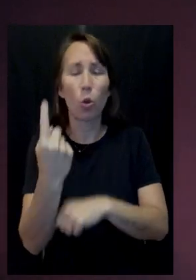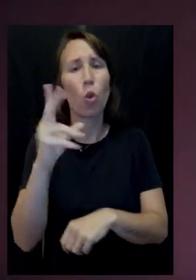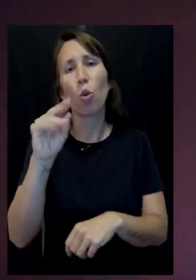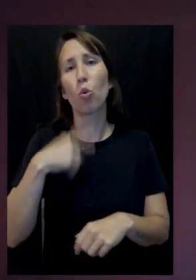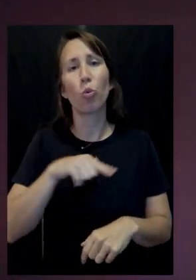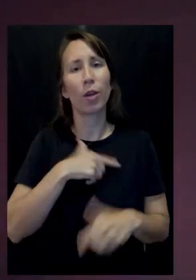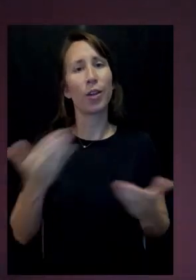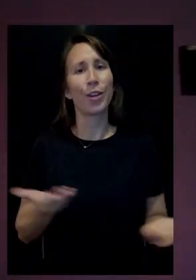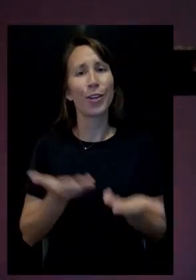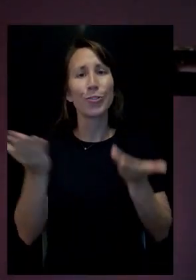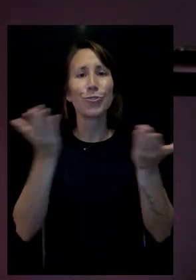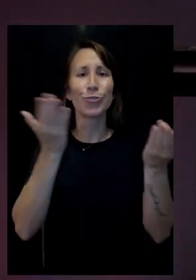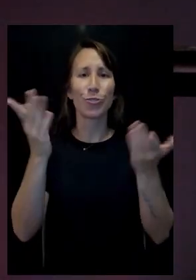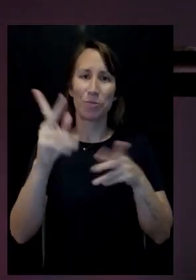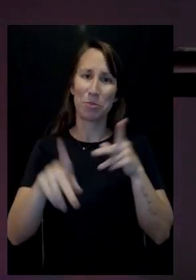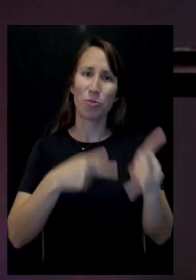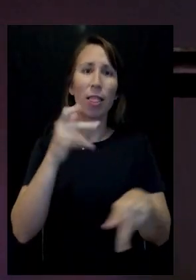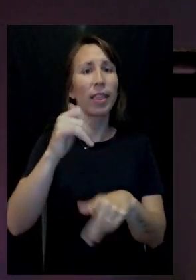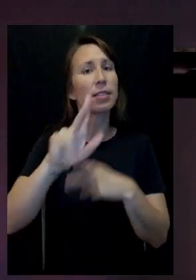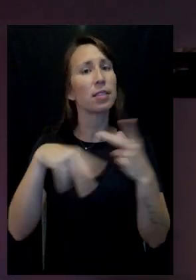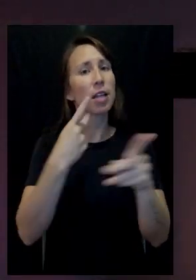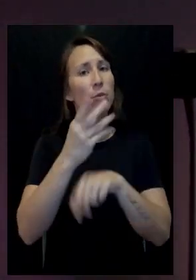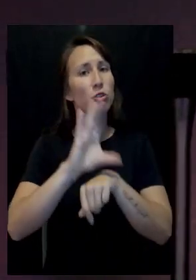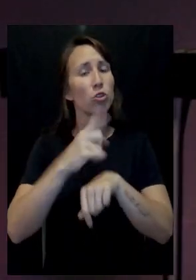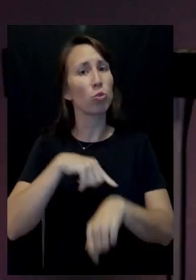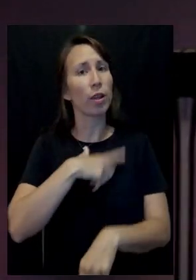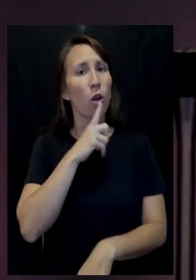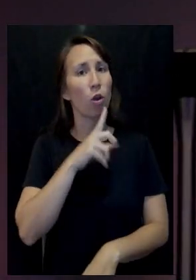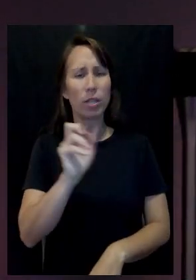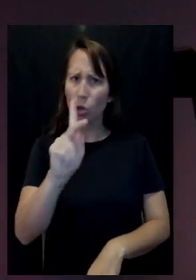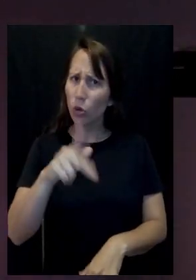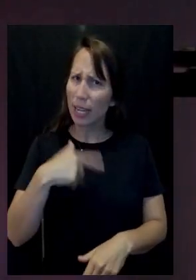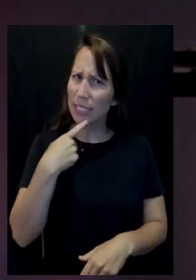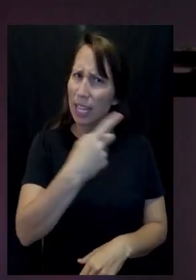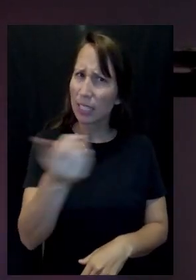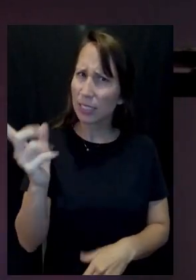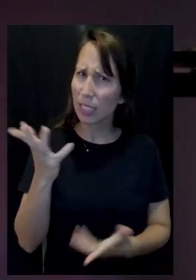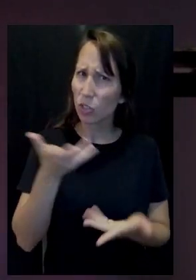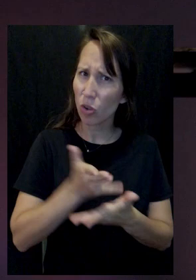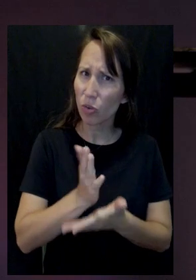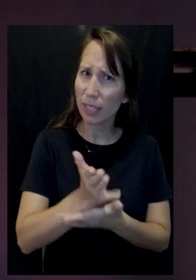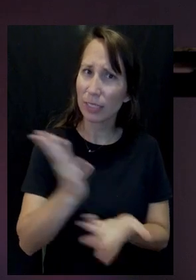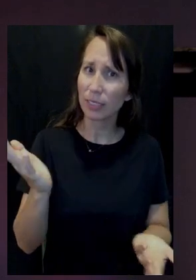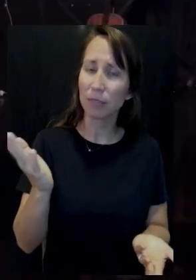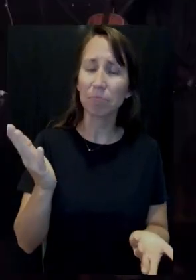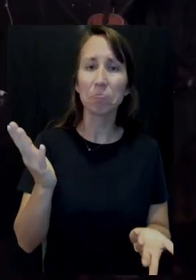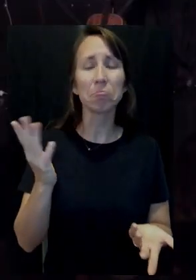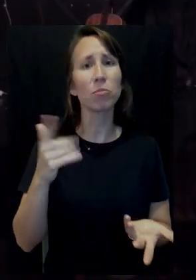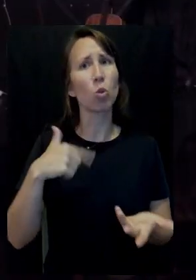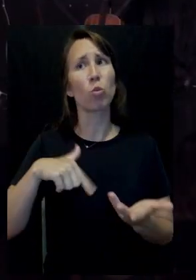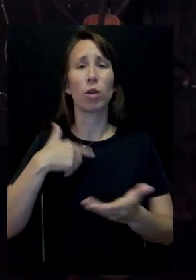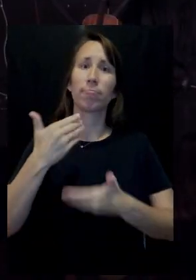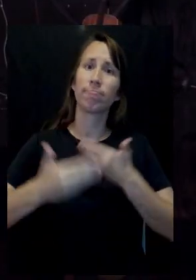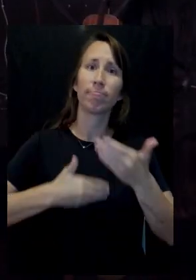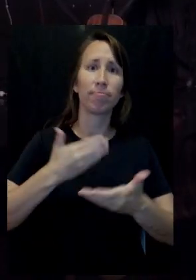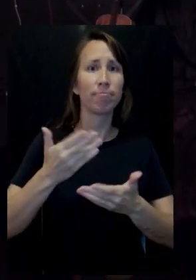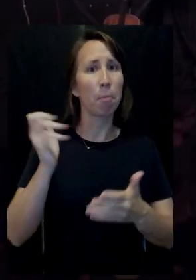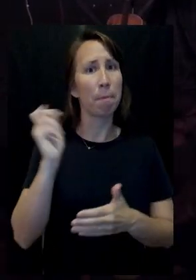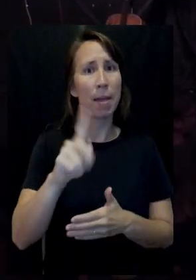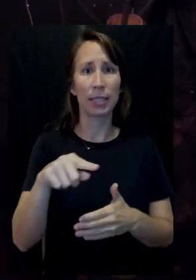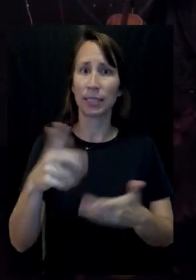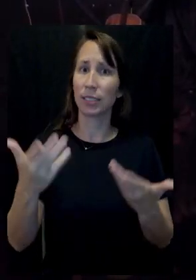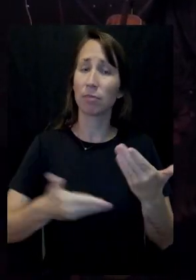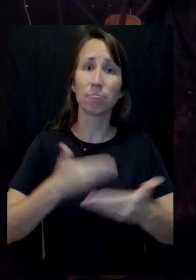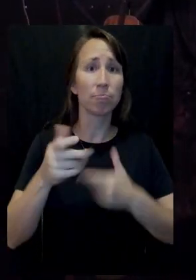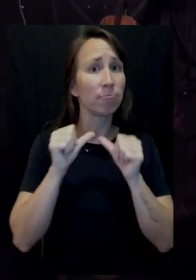people. So that's the type of church we are. Is that okay to say? Yes. Is that all right? So as we get back into this thing and